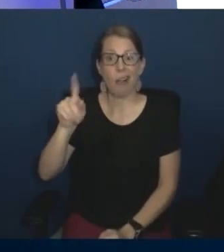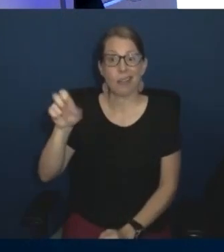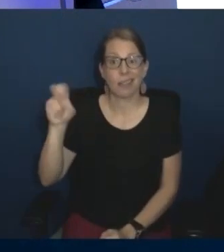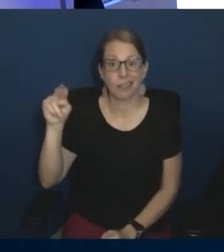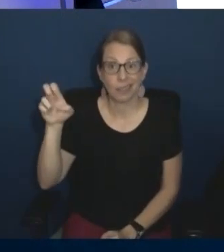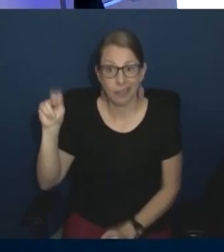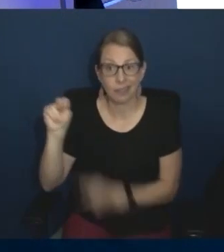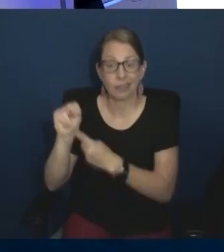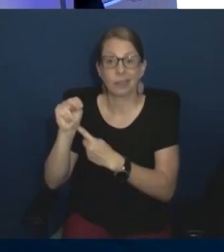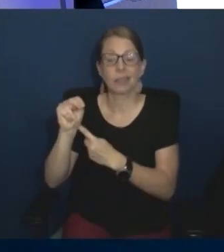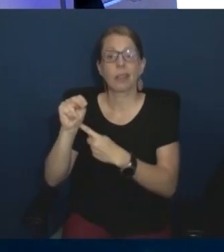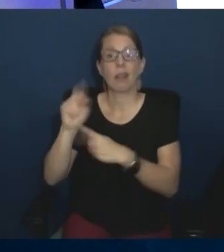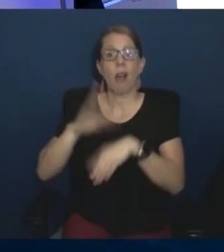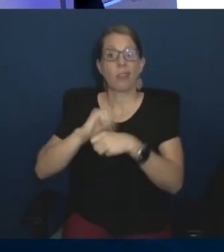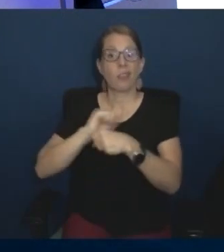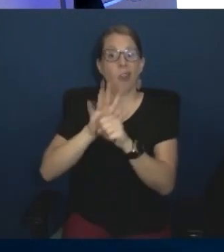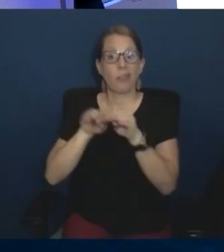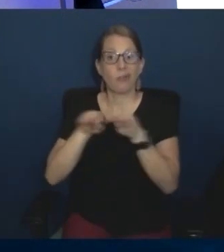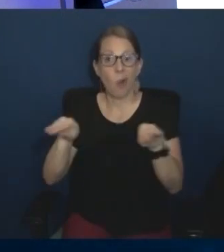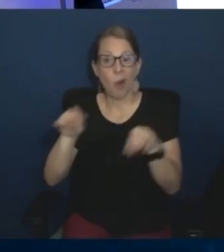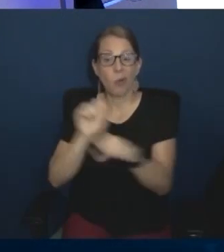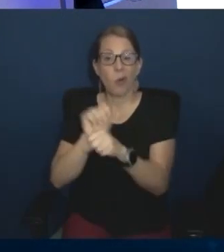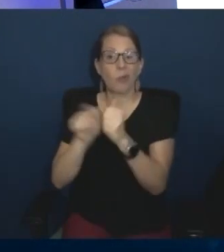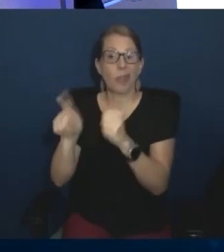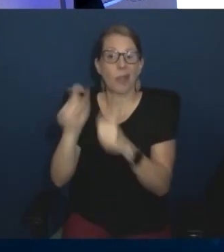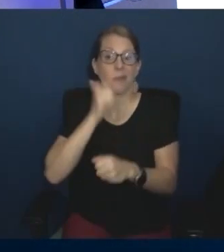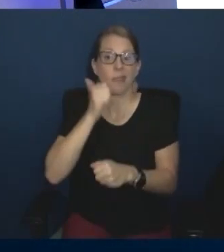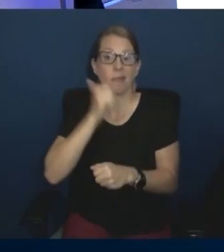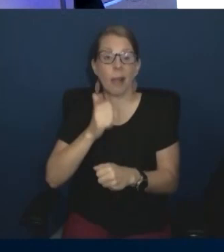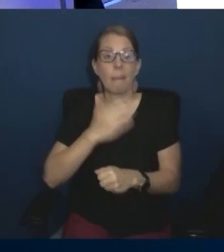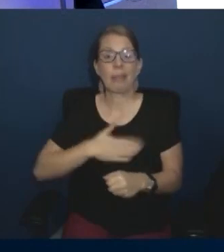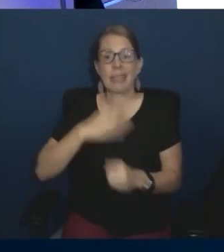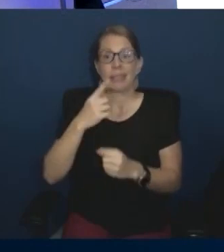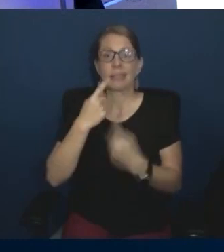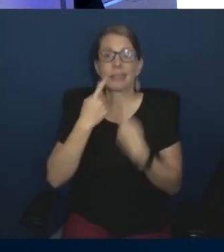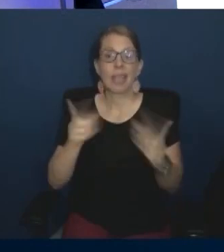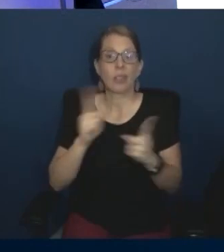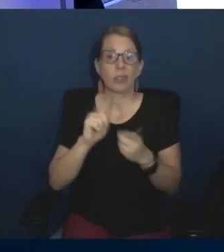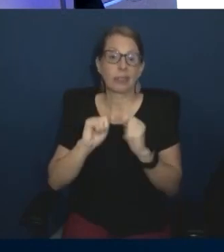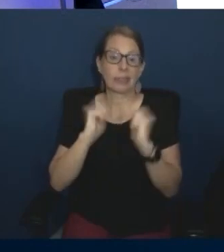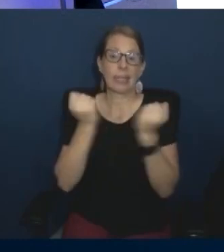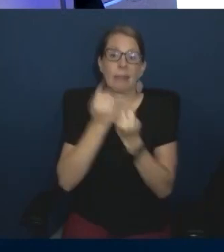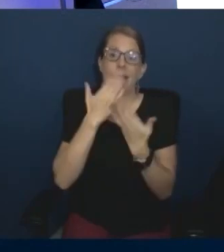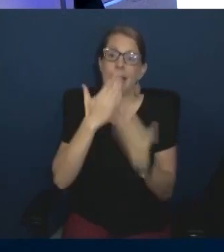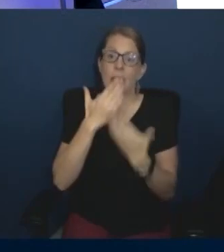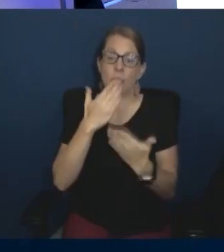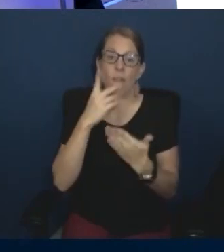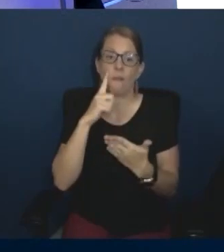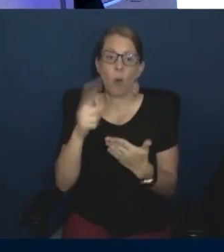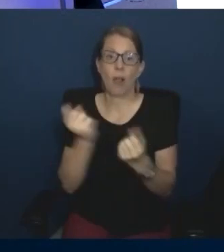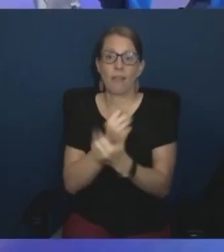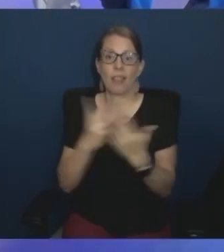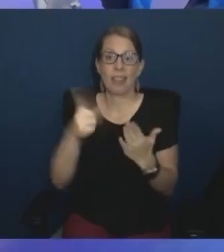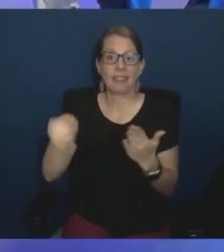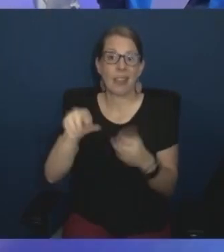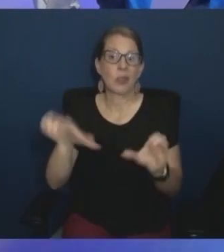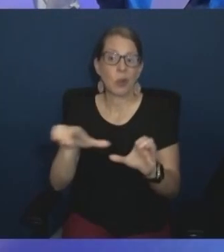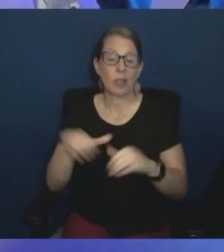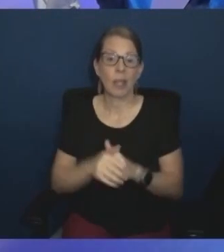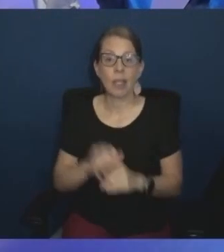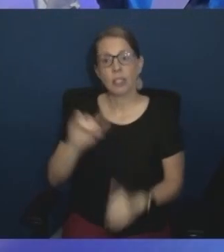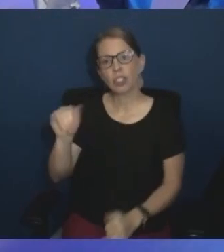So just thank you for being here and sharing, and just please tell your teams thank you so much for all that they're doing. You talked a little bit, Jace, about supply